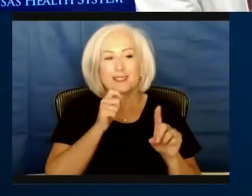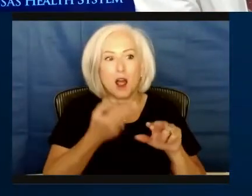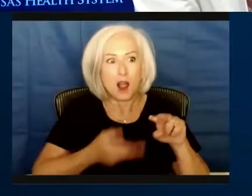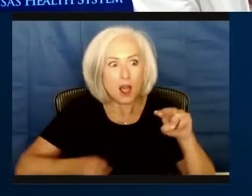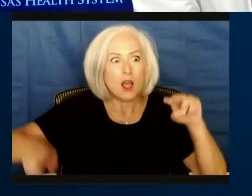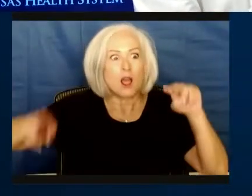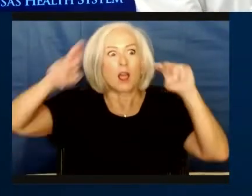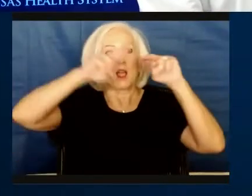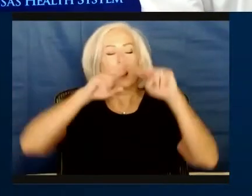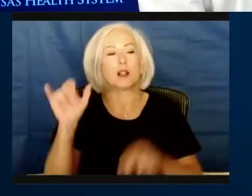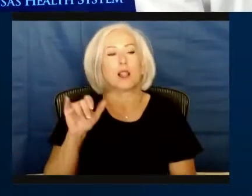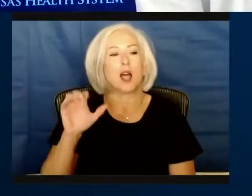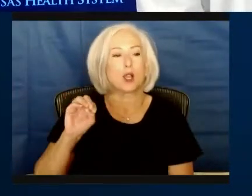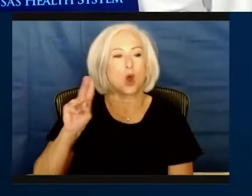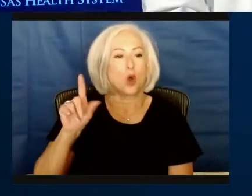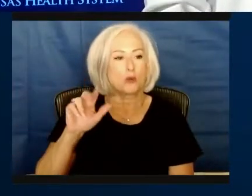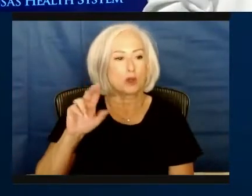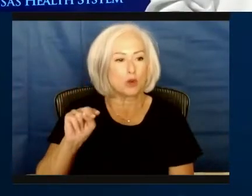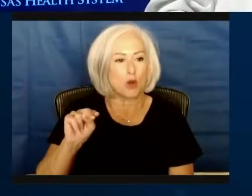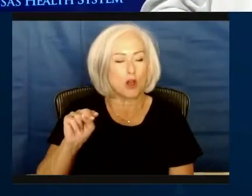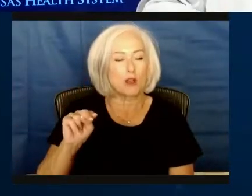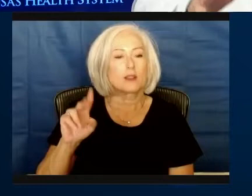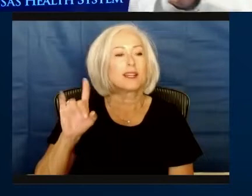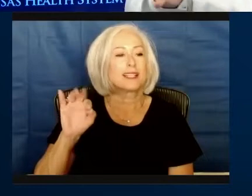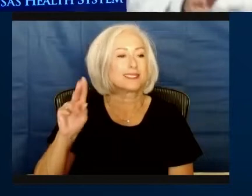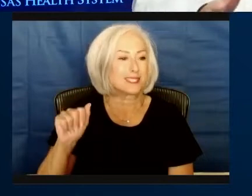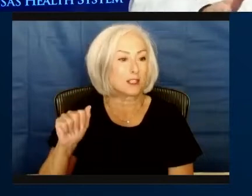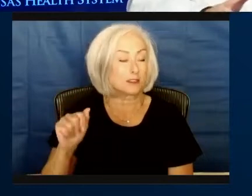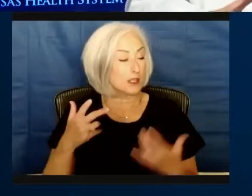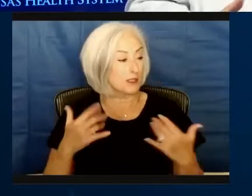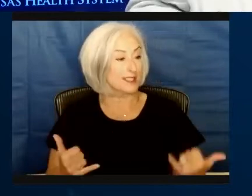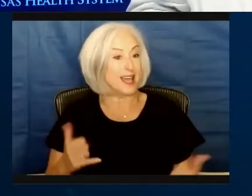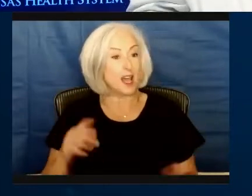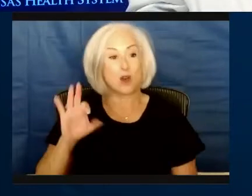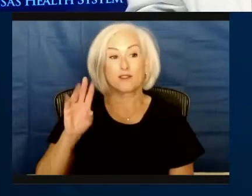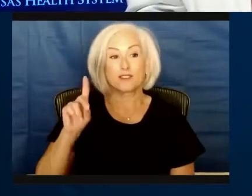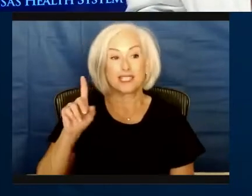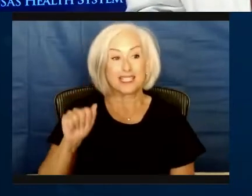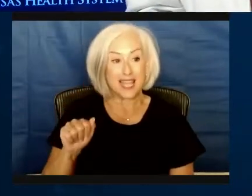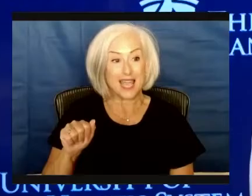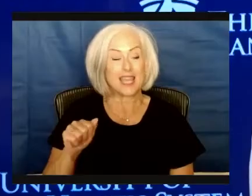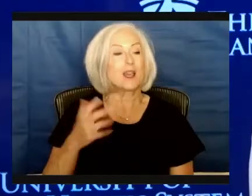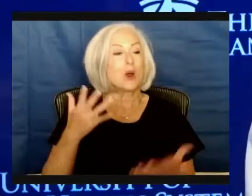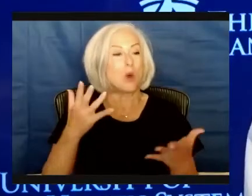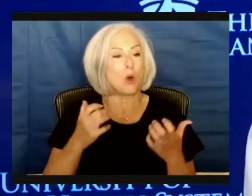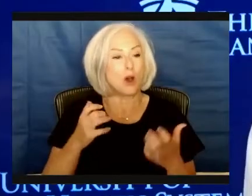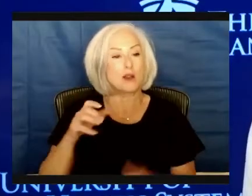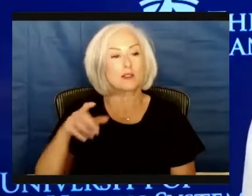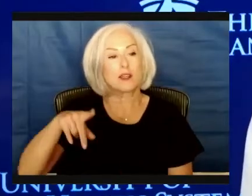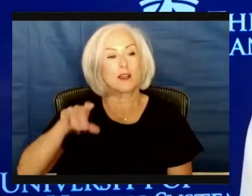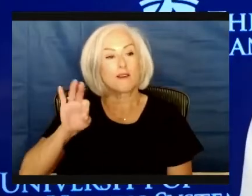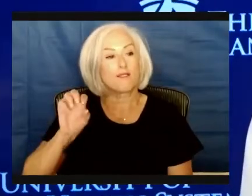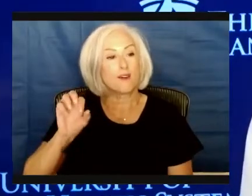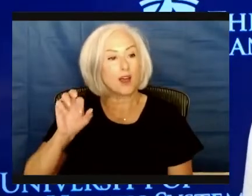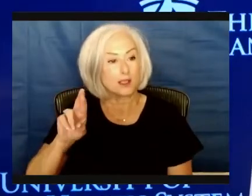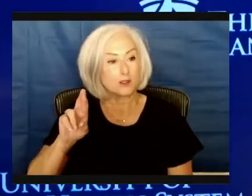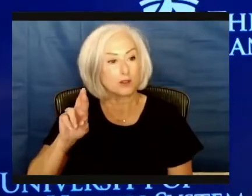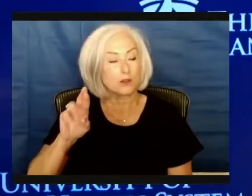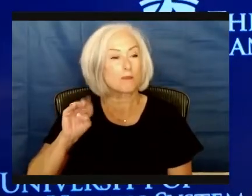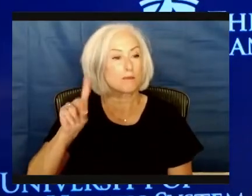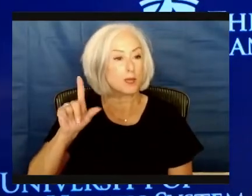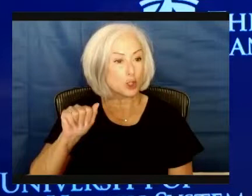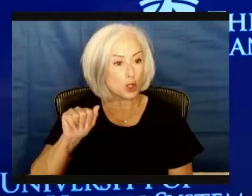has recommended that both Pfizer and Moderna pivot to try and be ready for B4